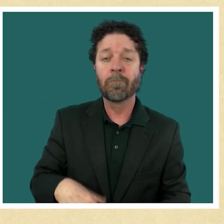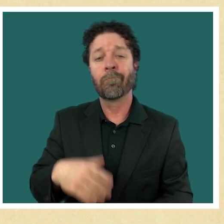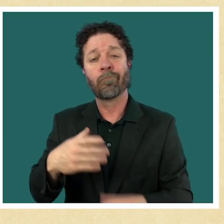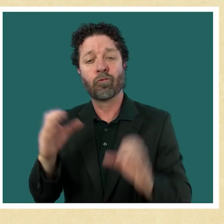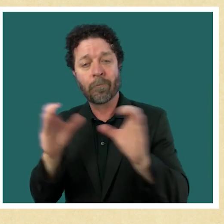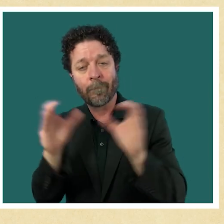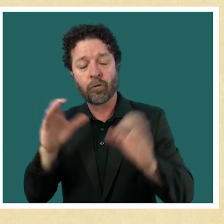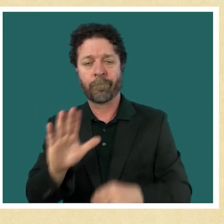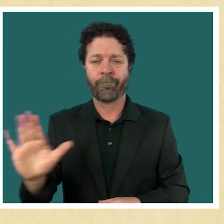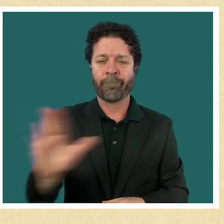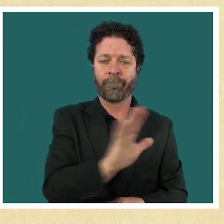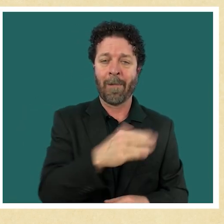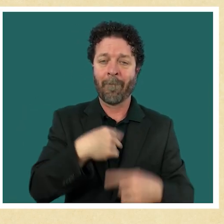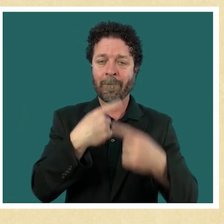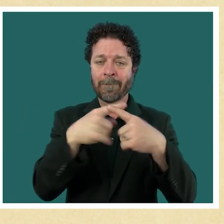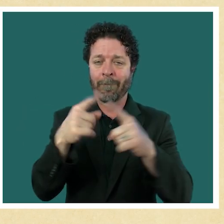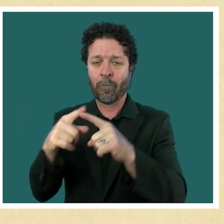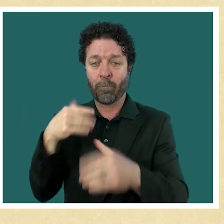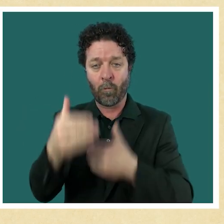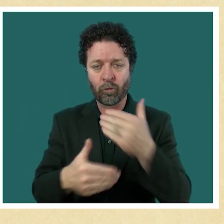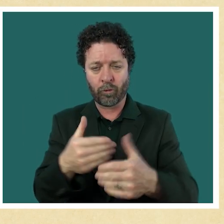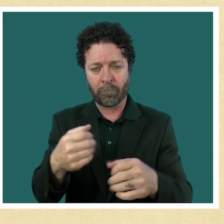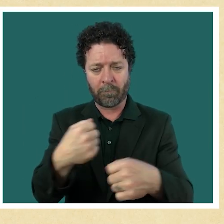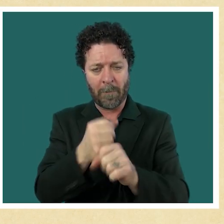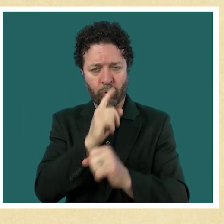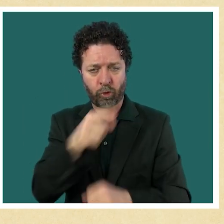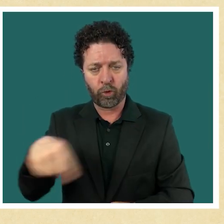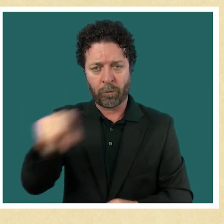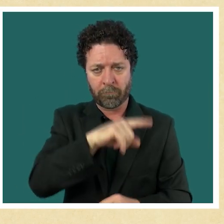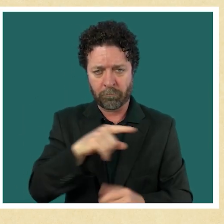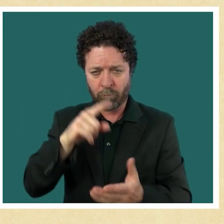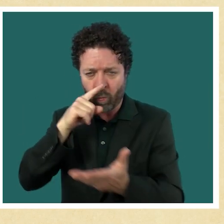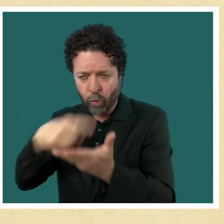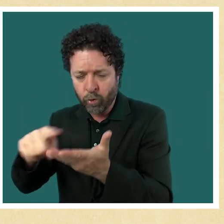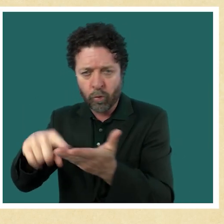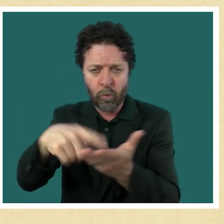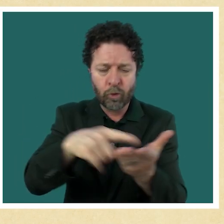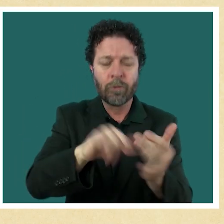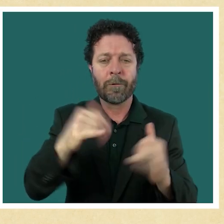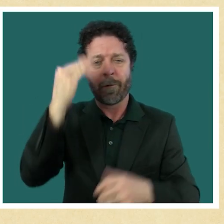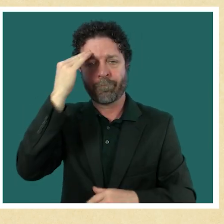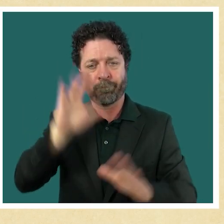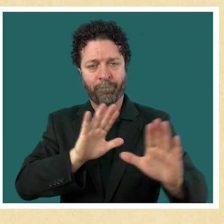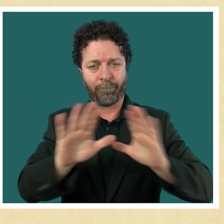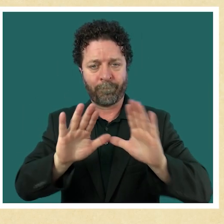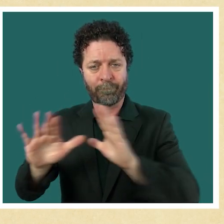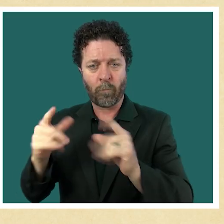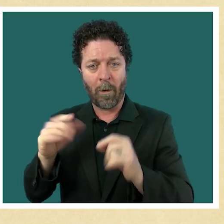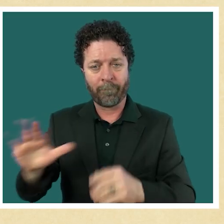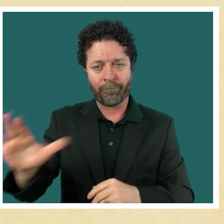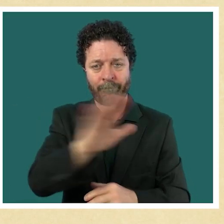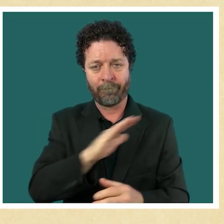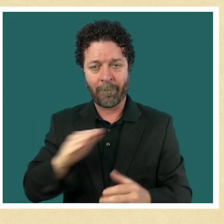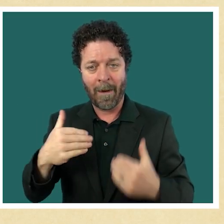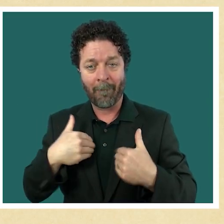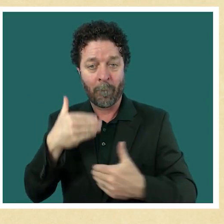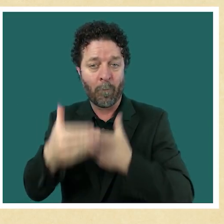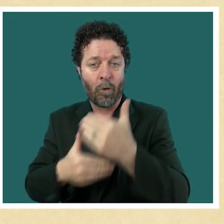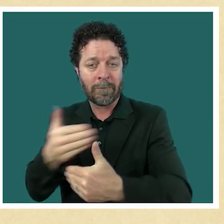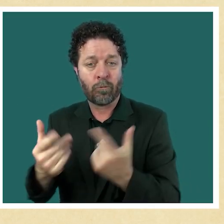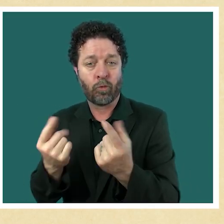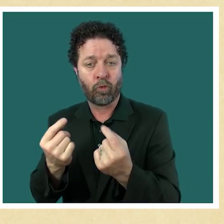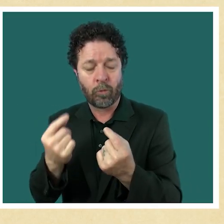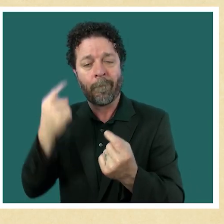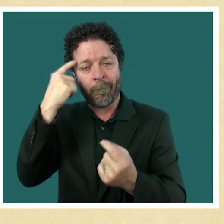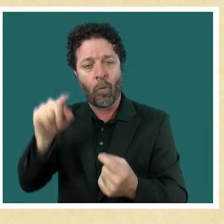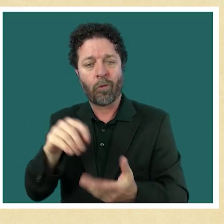agency, has its own procedures for reviewing and considering reasonable accommodation requests. Make sure you